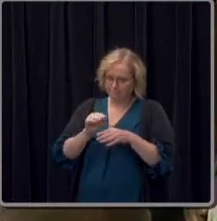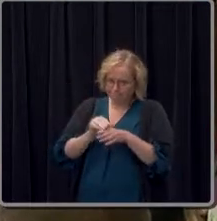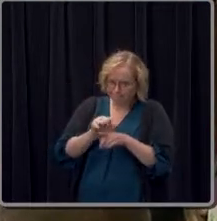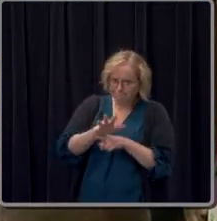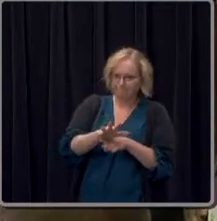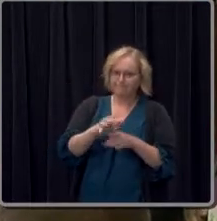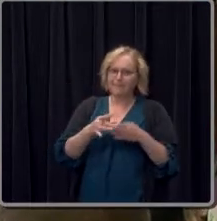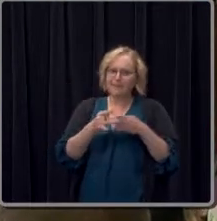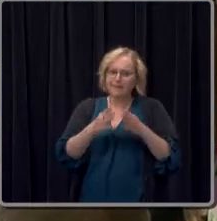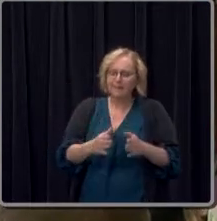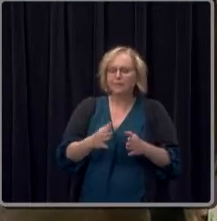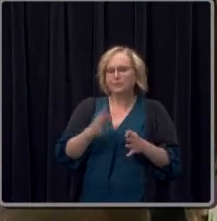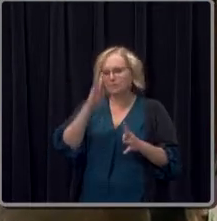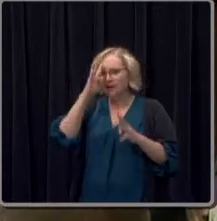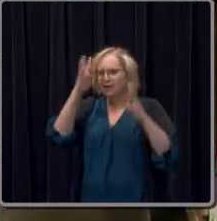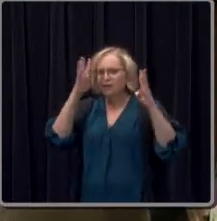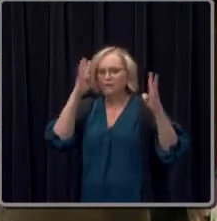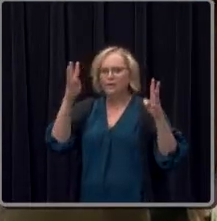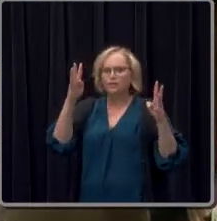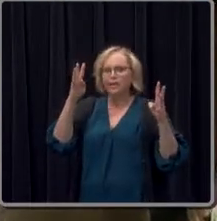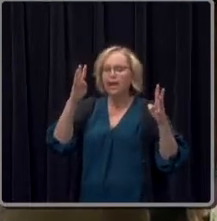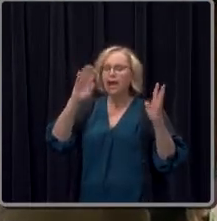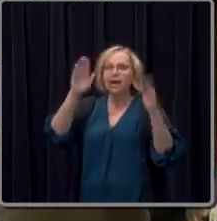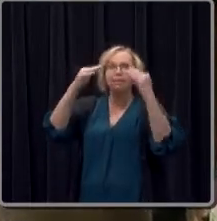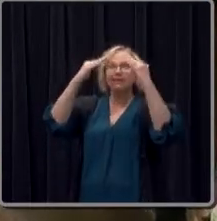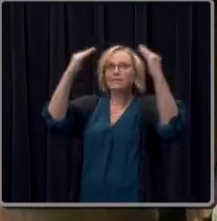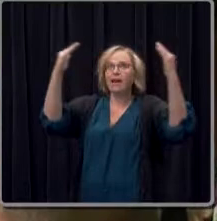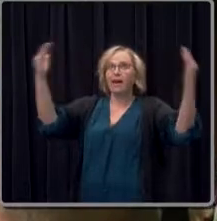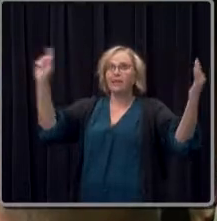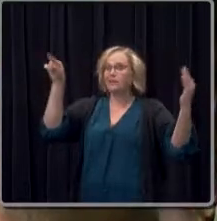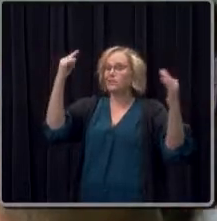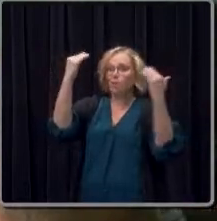innovation, and the sky is the limit for Central Elementary.